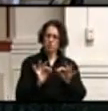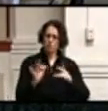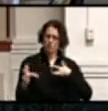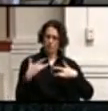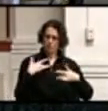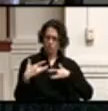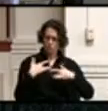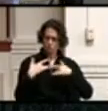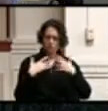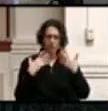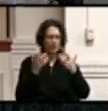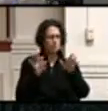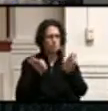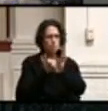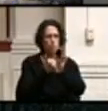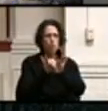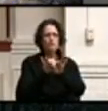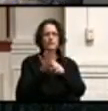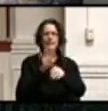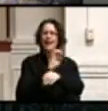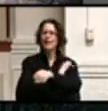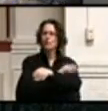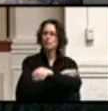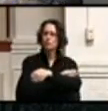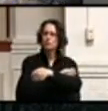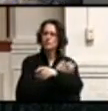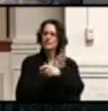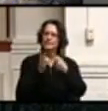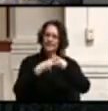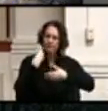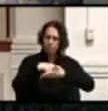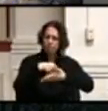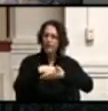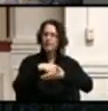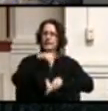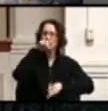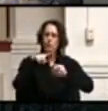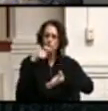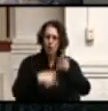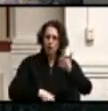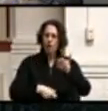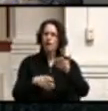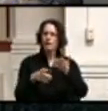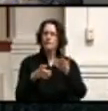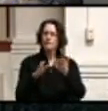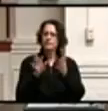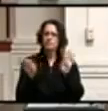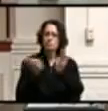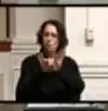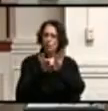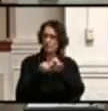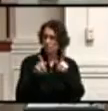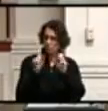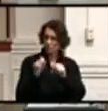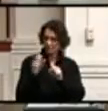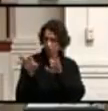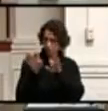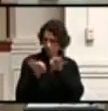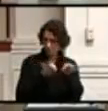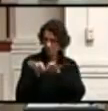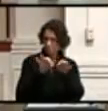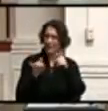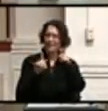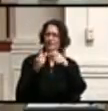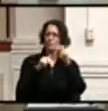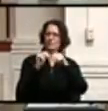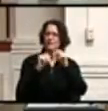speak to energy efficiency for the project as a whole. Sure, I'd be happy to. Let me just find a floor plan. Well,